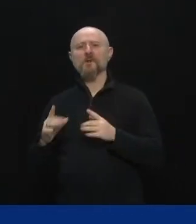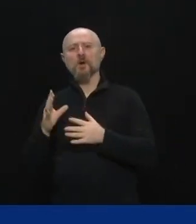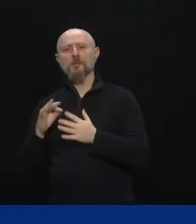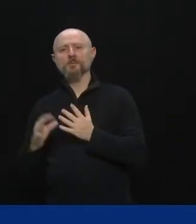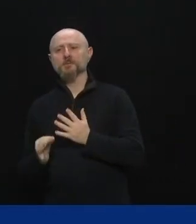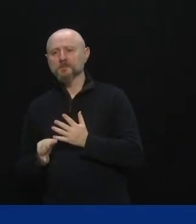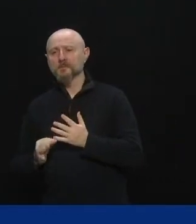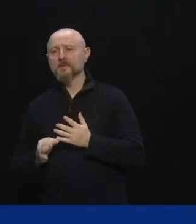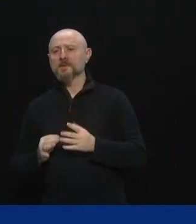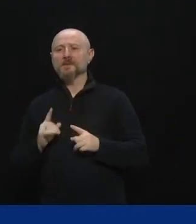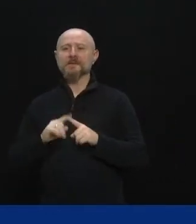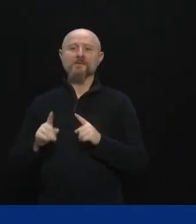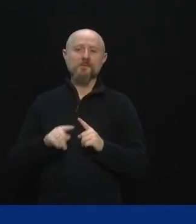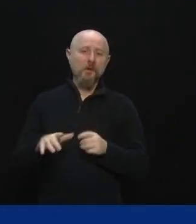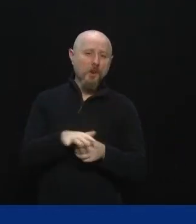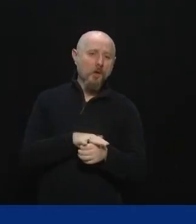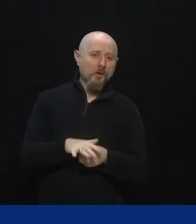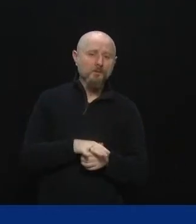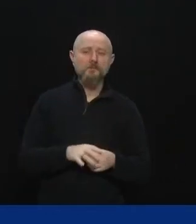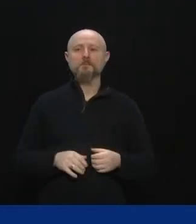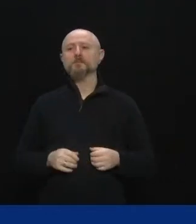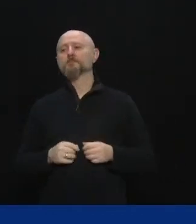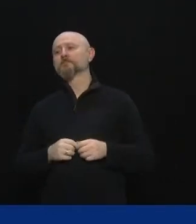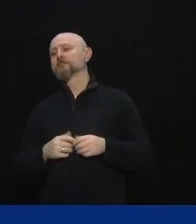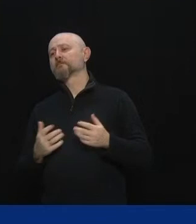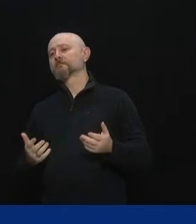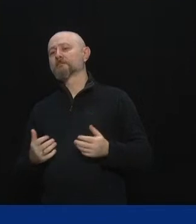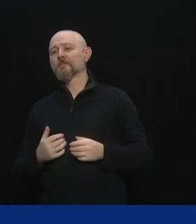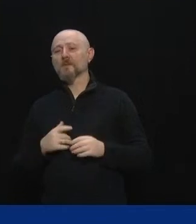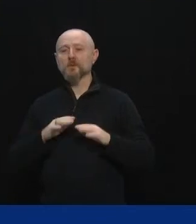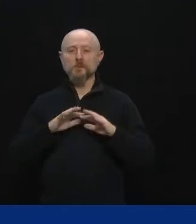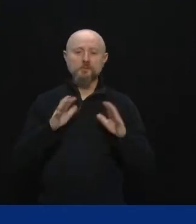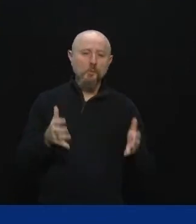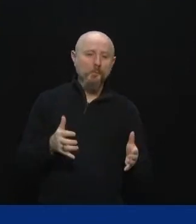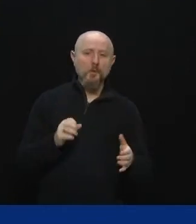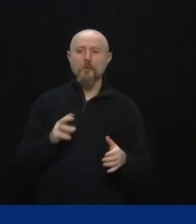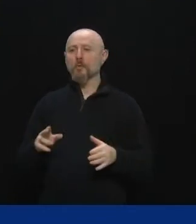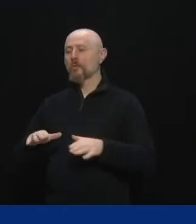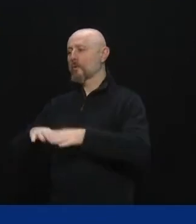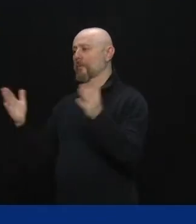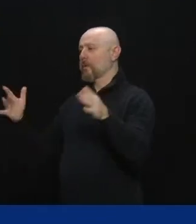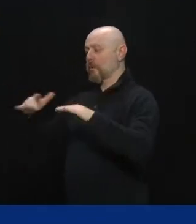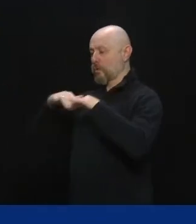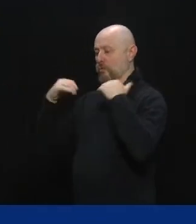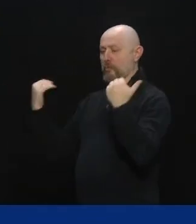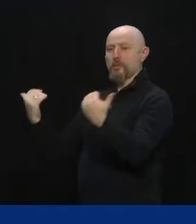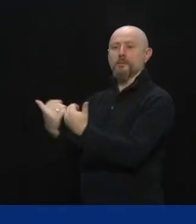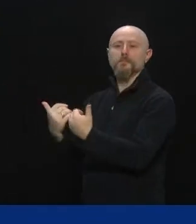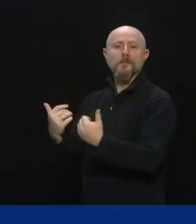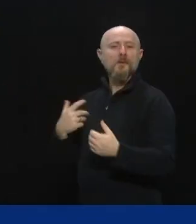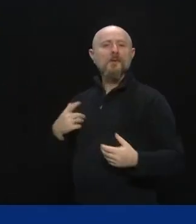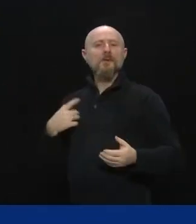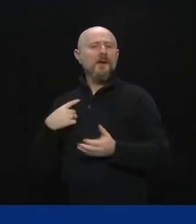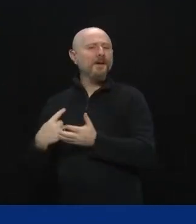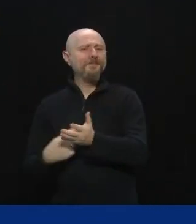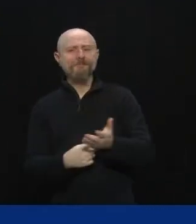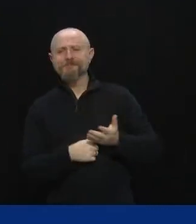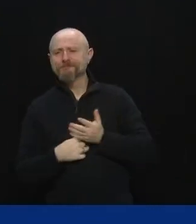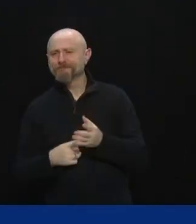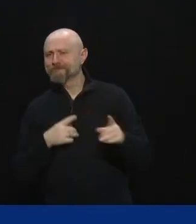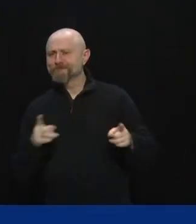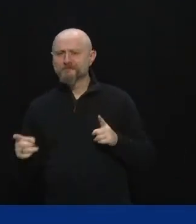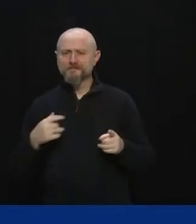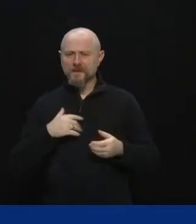different locations, study dome versus not domed, and presented that to them and talked to them